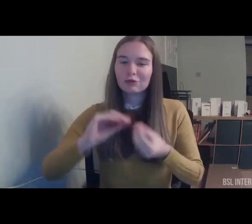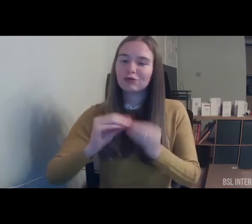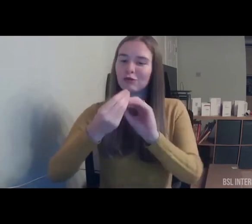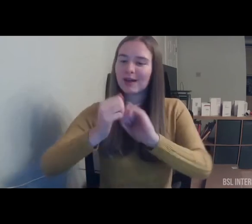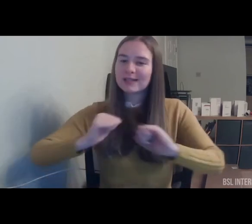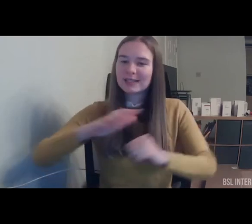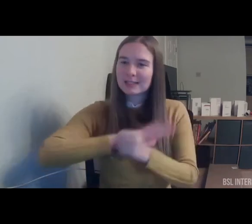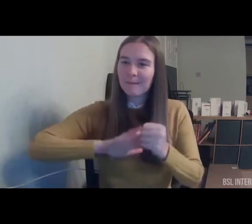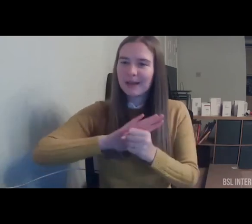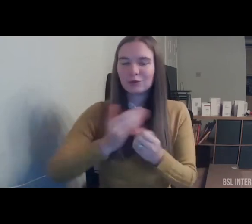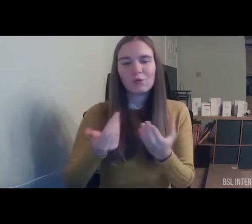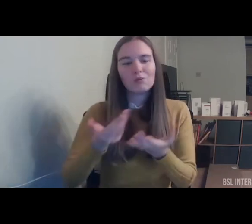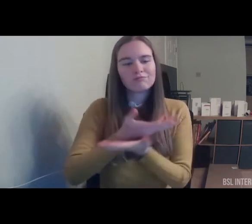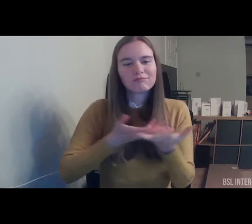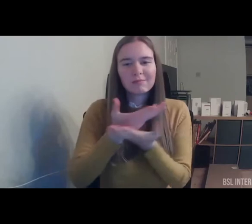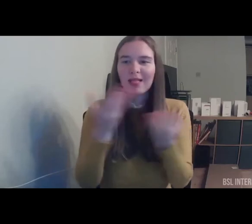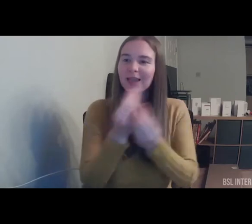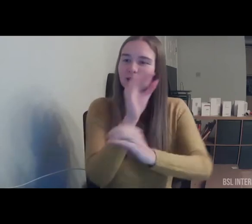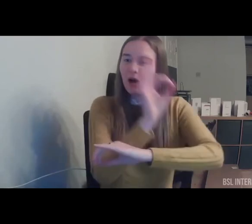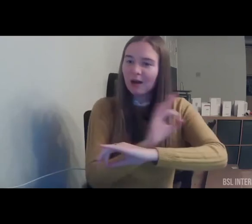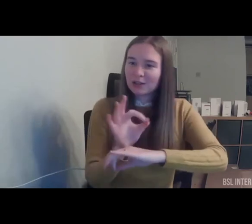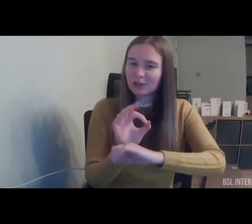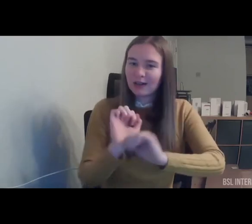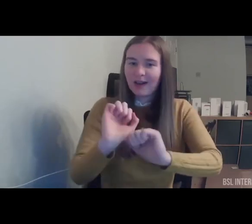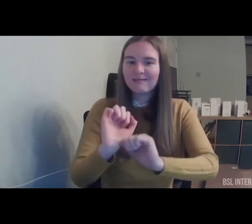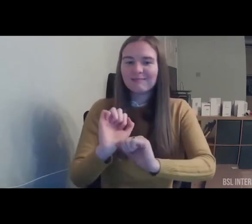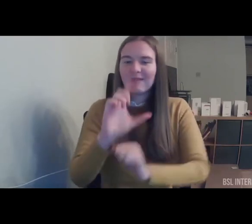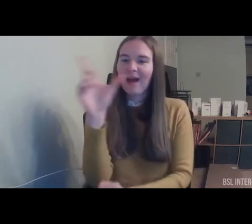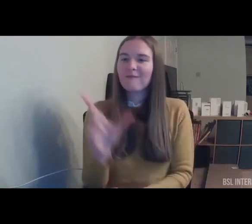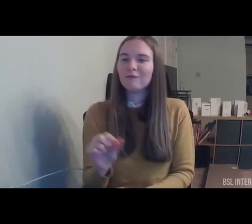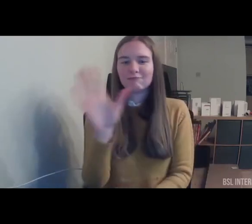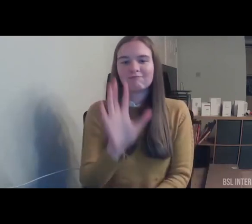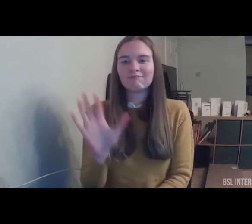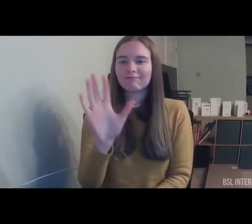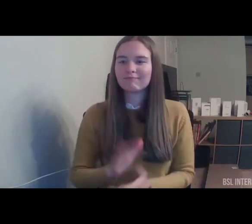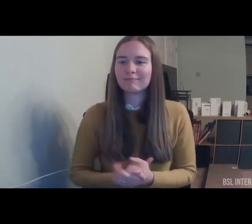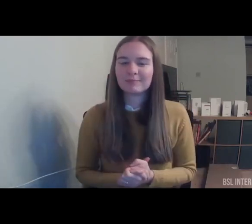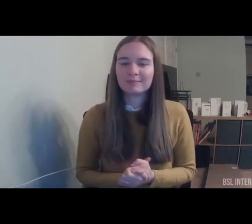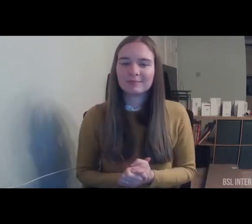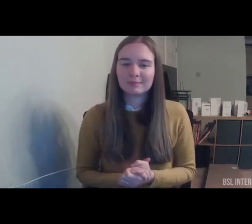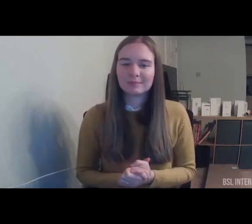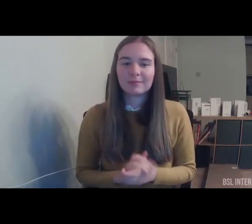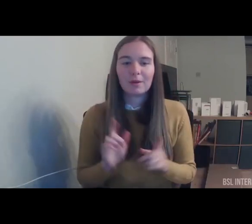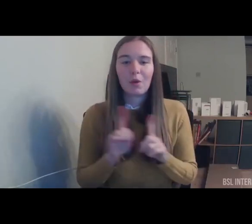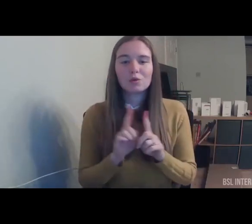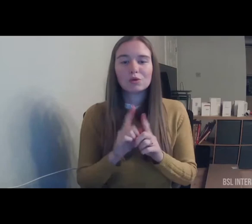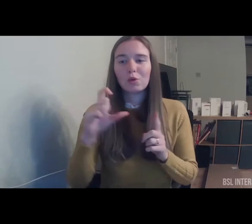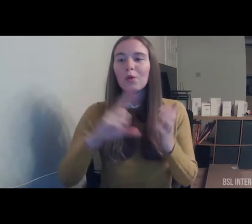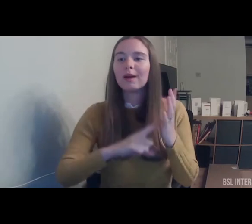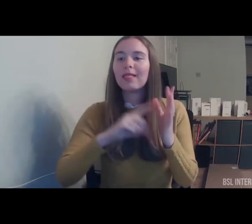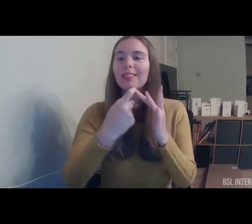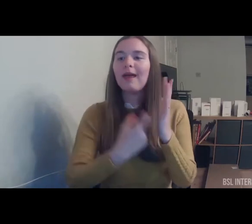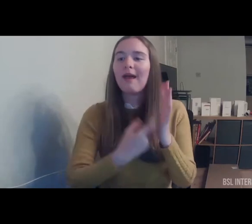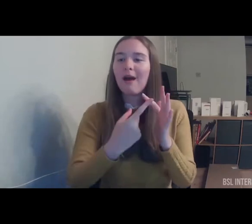offer discussion on architecture within the African context. We're going to hear from Claire and Fiona, whose